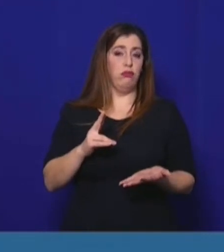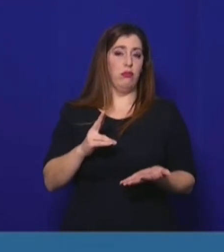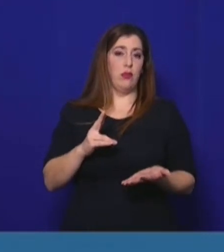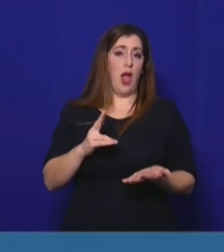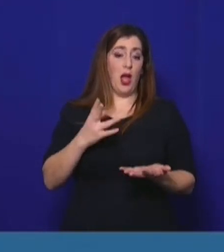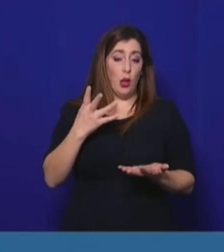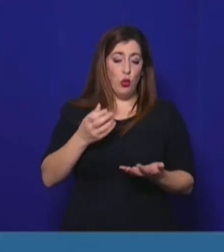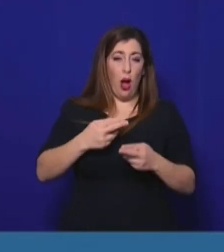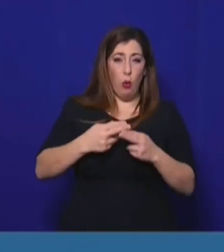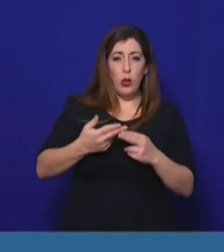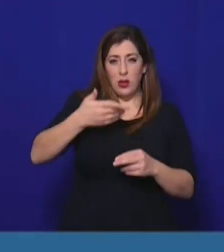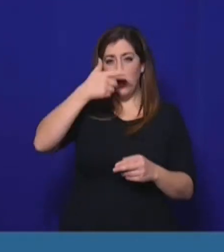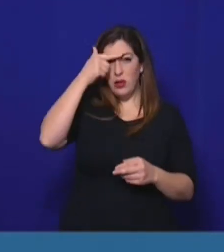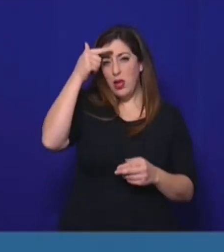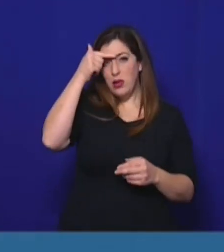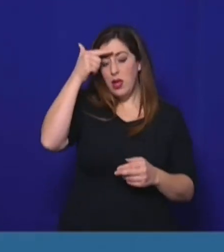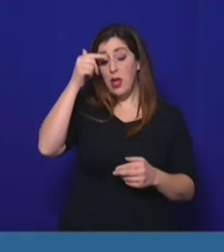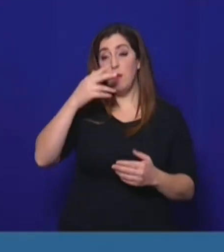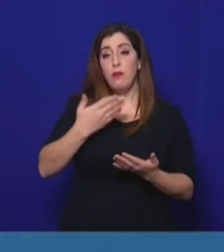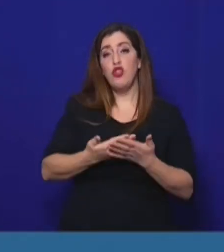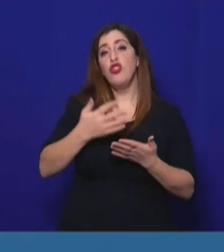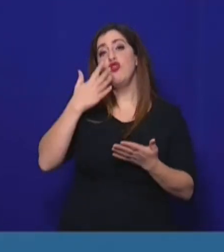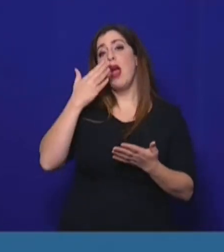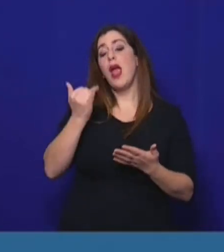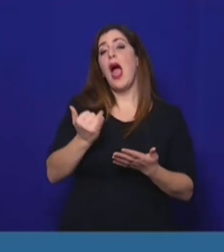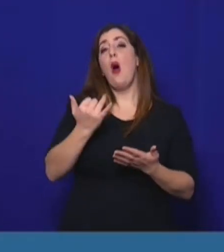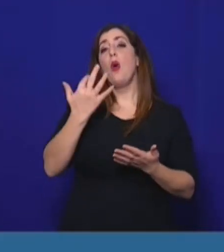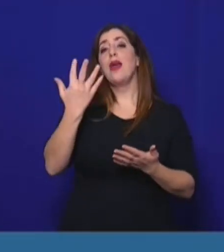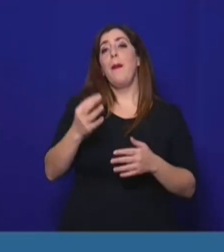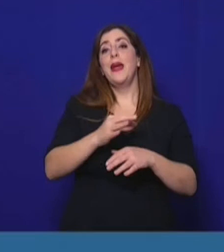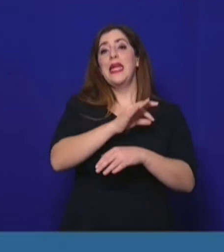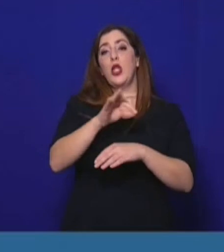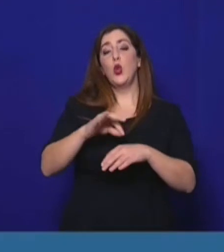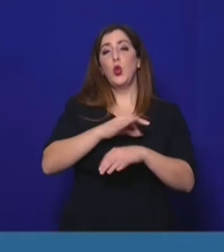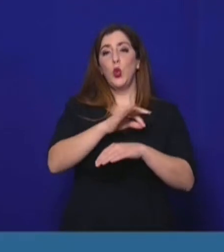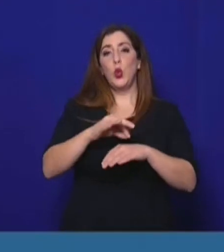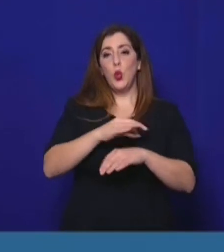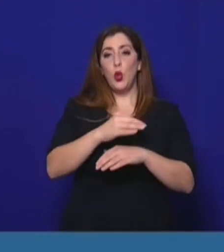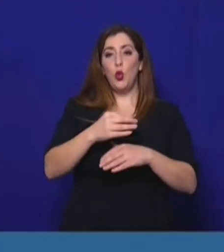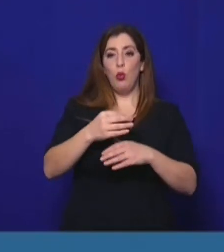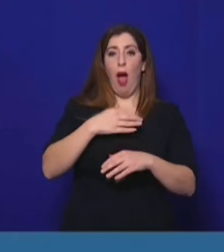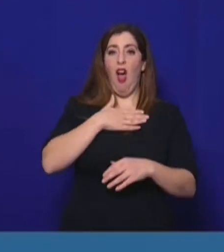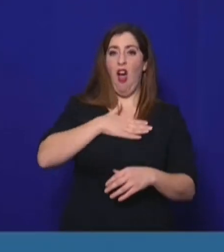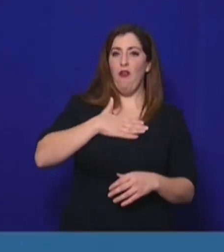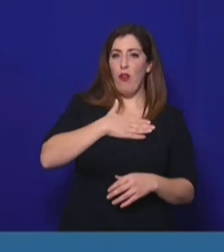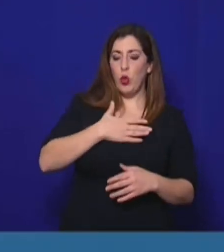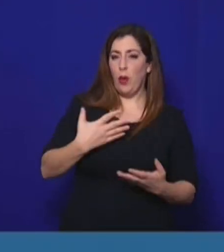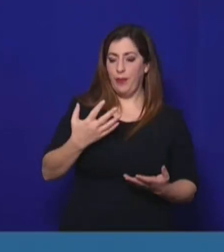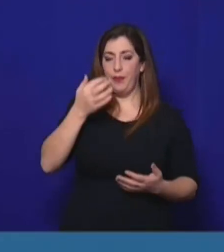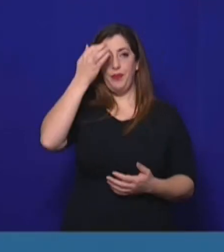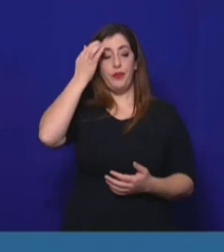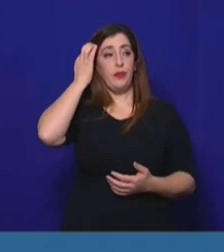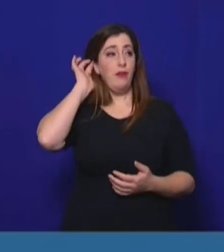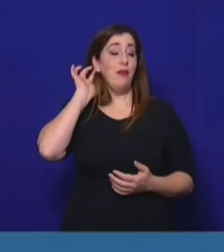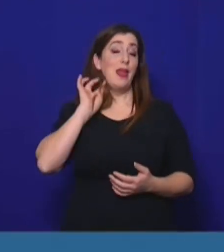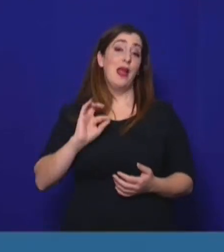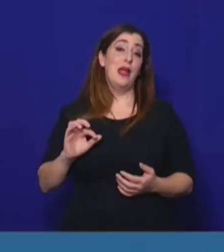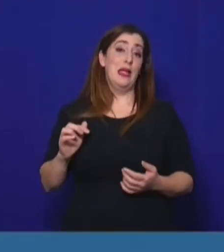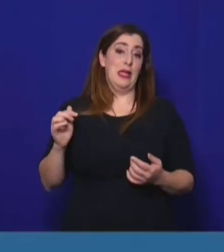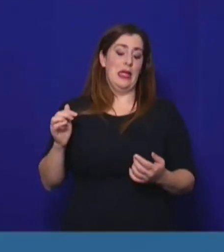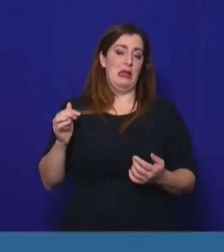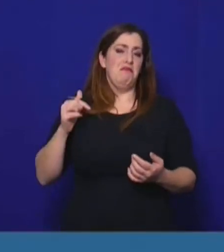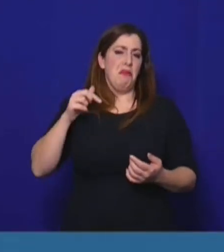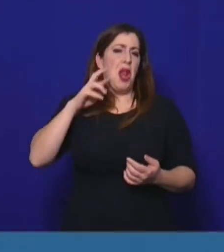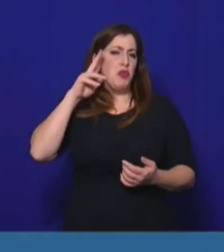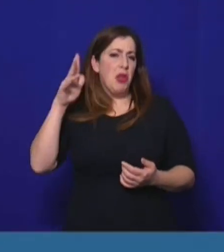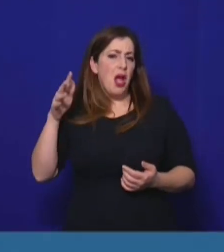li tista' tik din il-vaccines. Il-prospetti jidhru li huma sbieħ, però bħalissa m'għandniex dik l-informazzjoni ta' kemm jista'